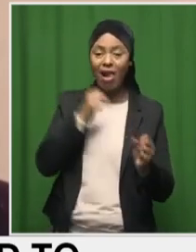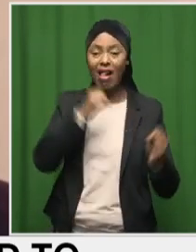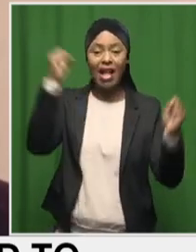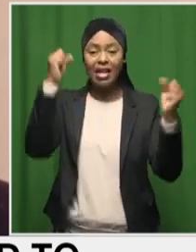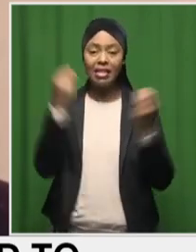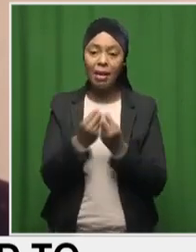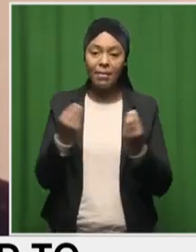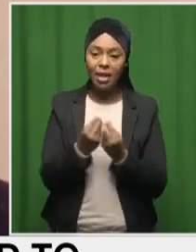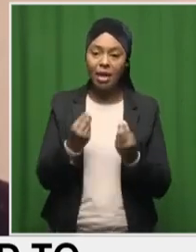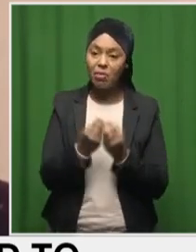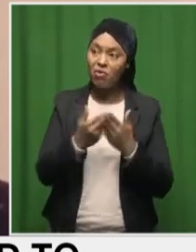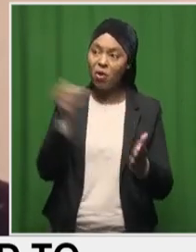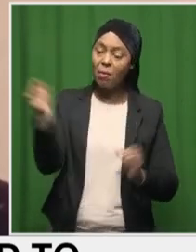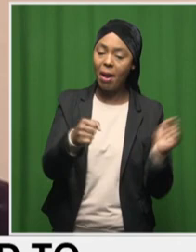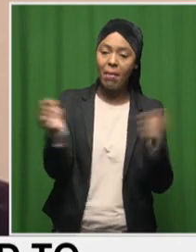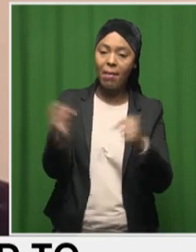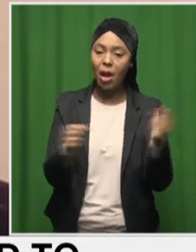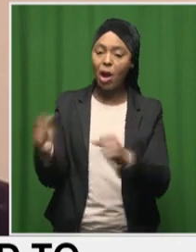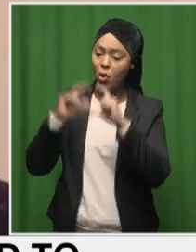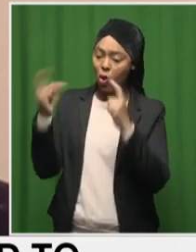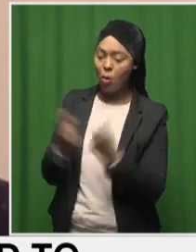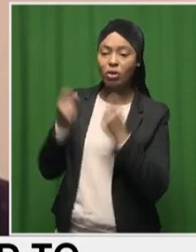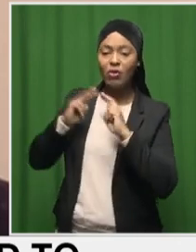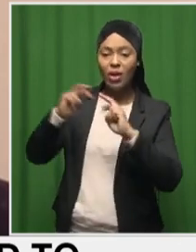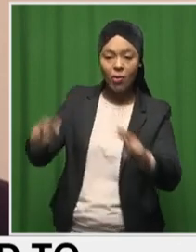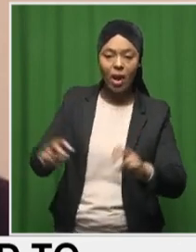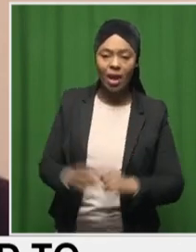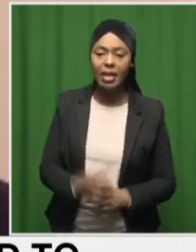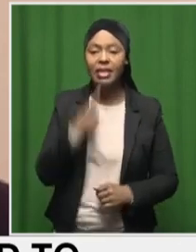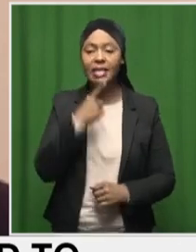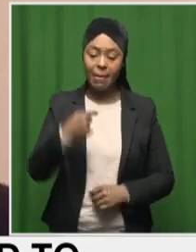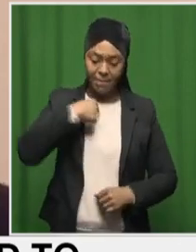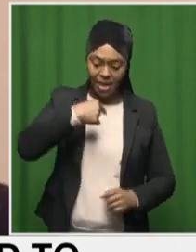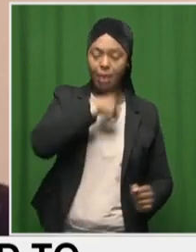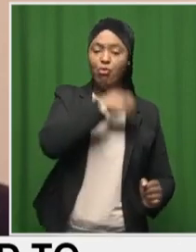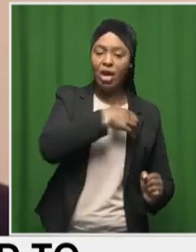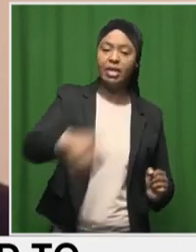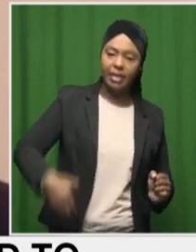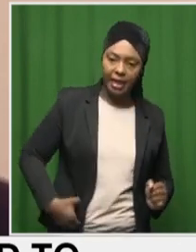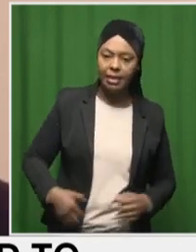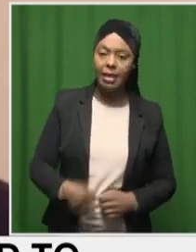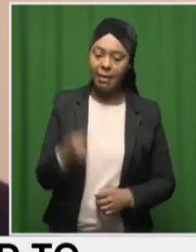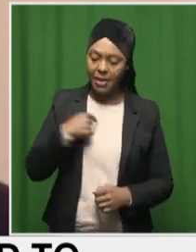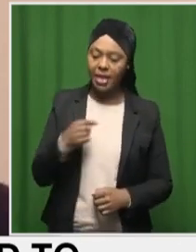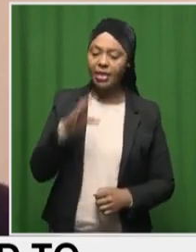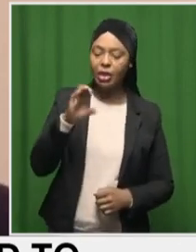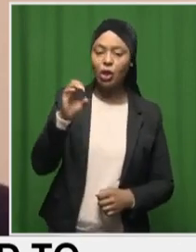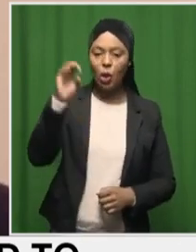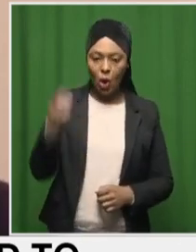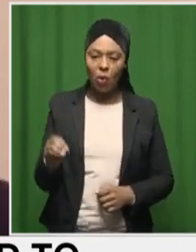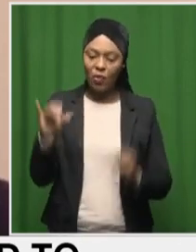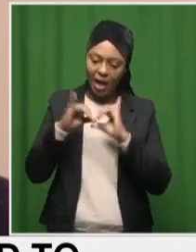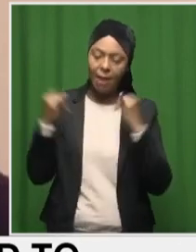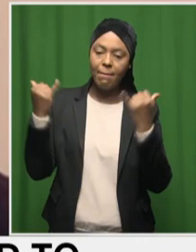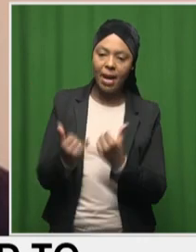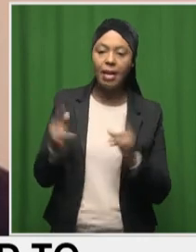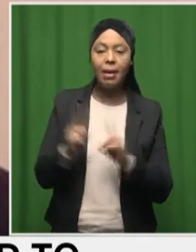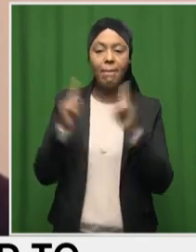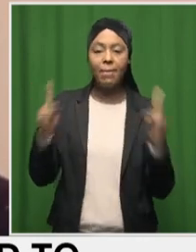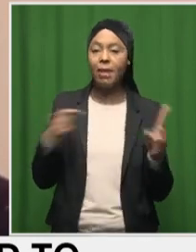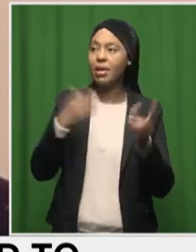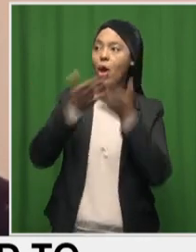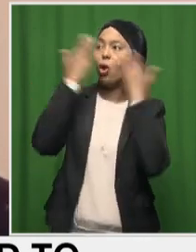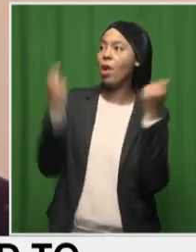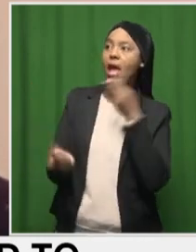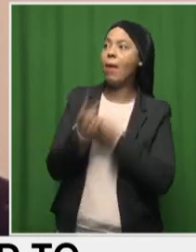says things. When he appoints a commission of inquiry, he says, I'm the president, I'm the CEO of this company, but I don't know what's going